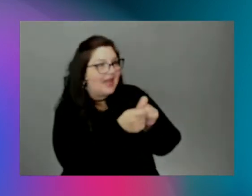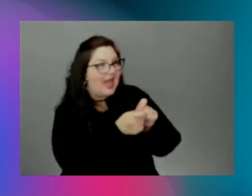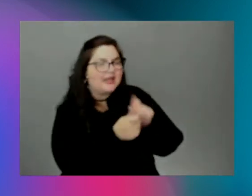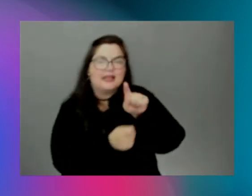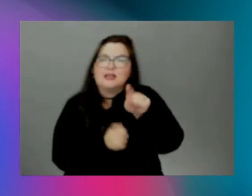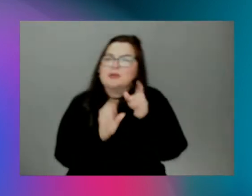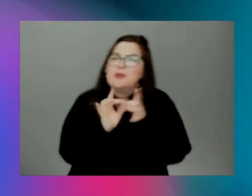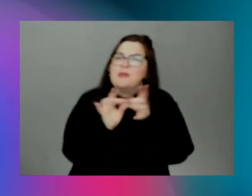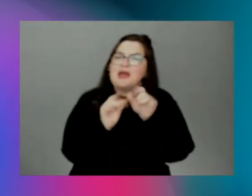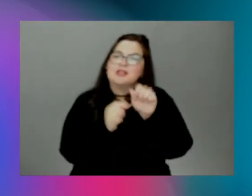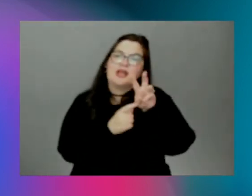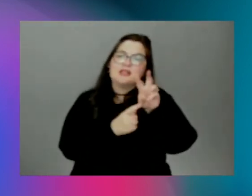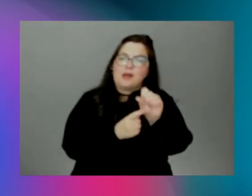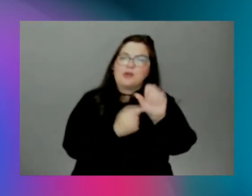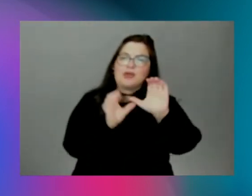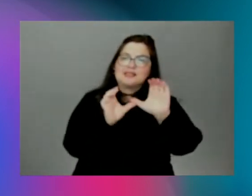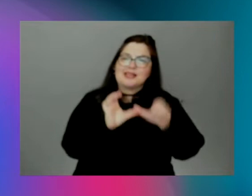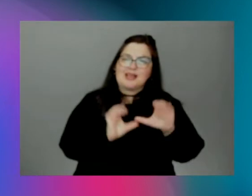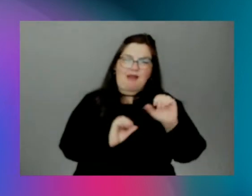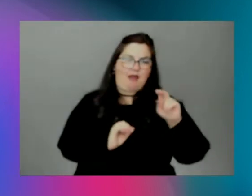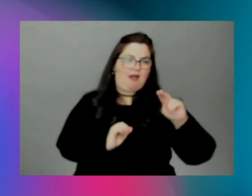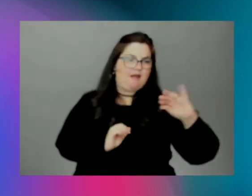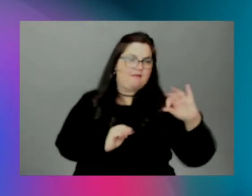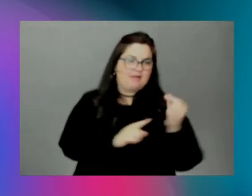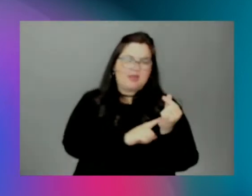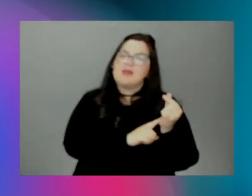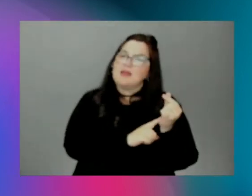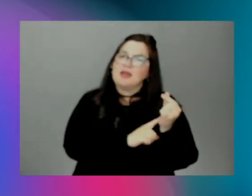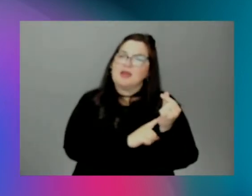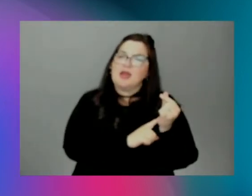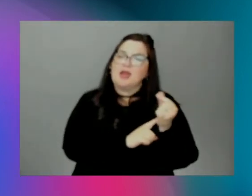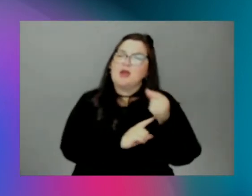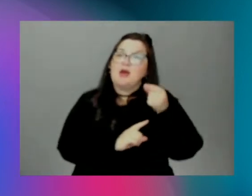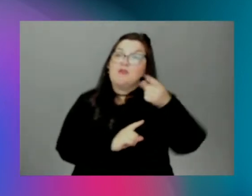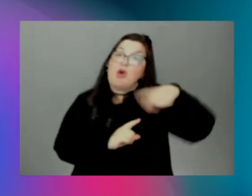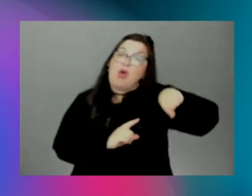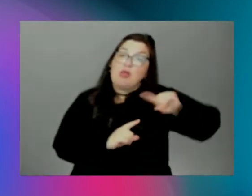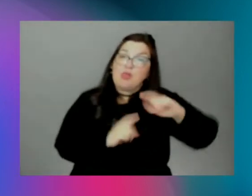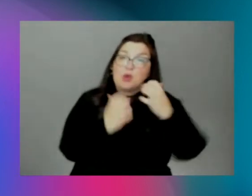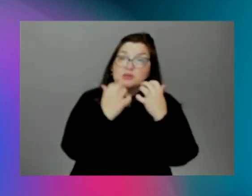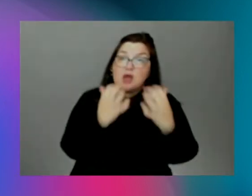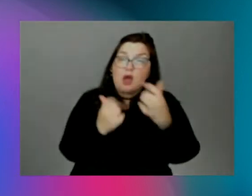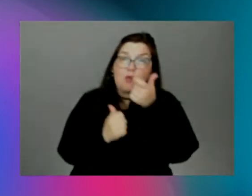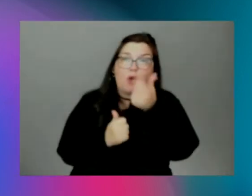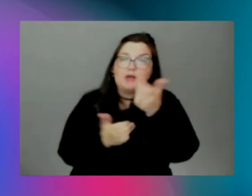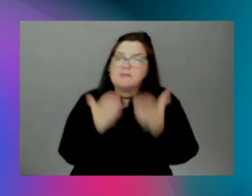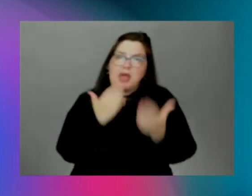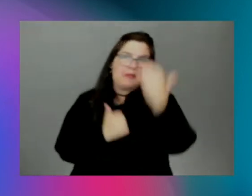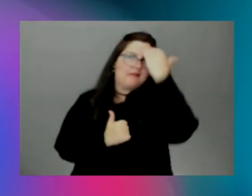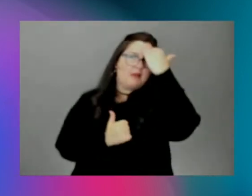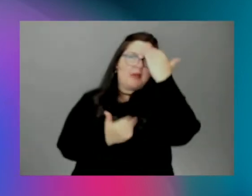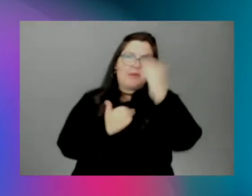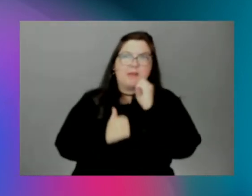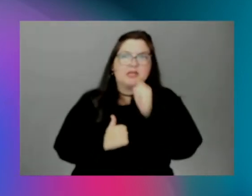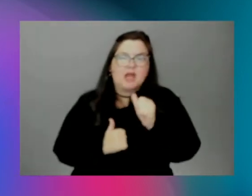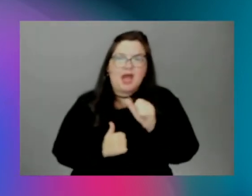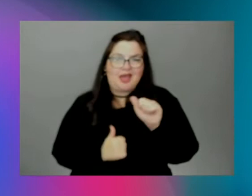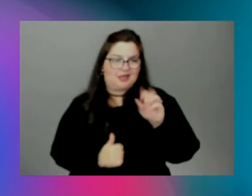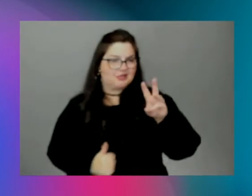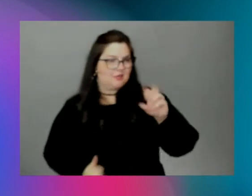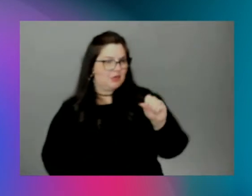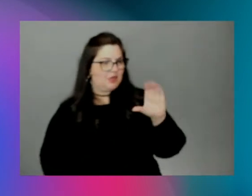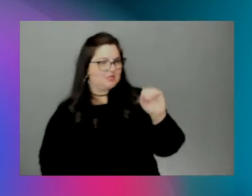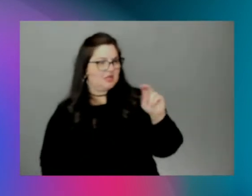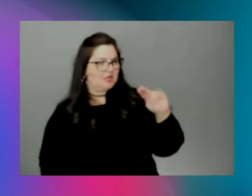throughout that description there. So for those watching at home that might not be as familiar with it, what is AWS Config, and what are some of our major